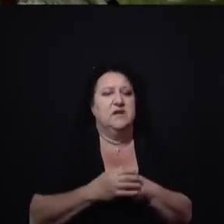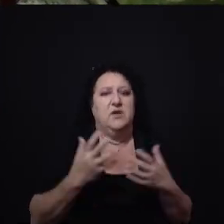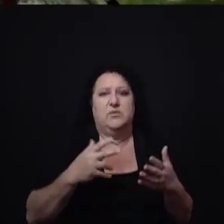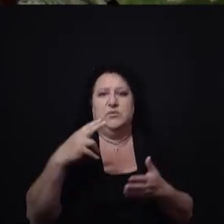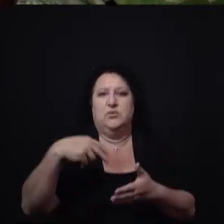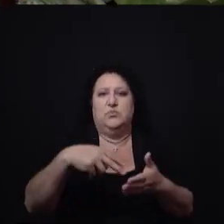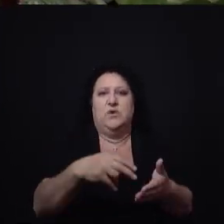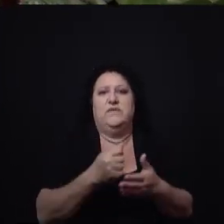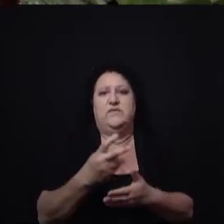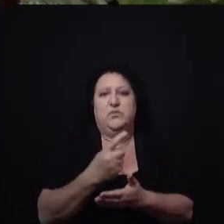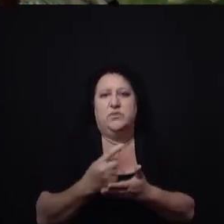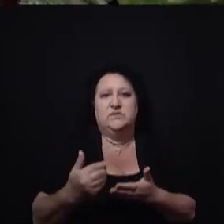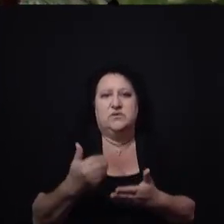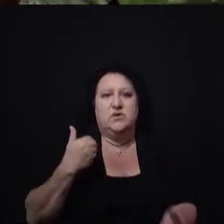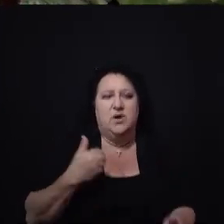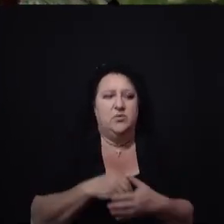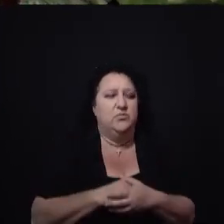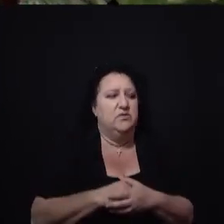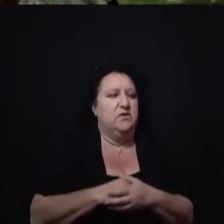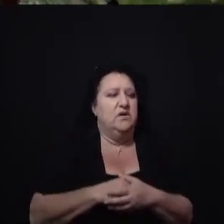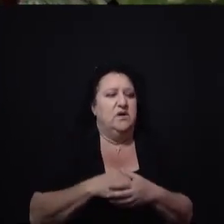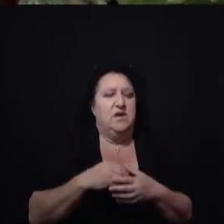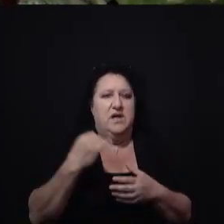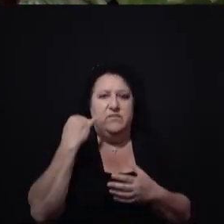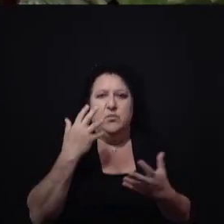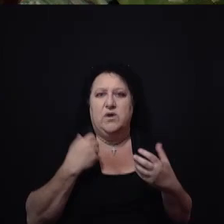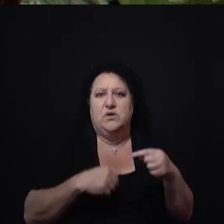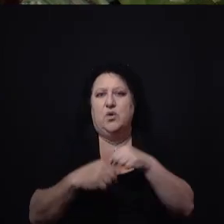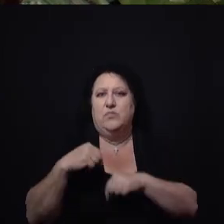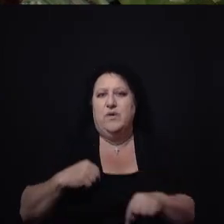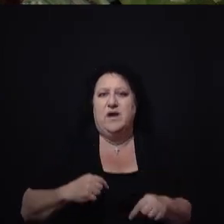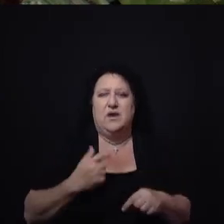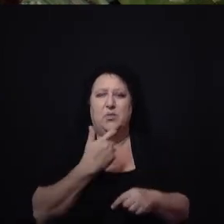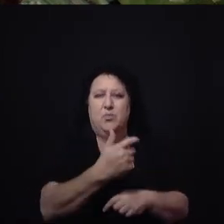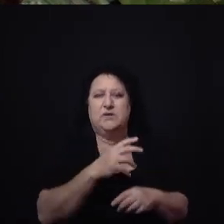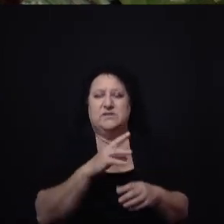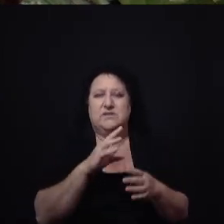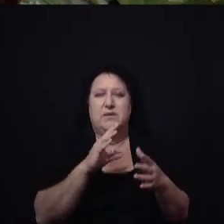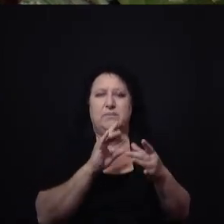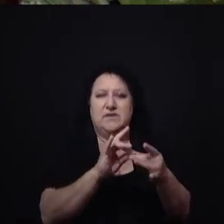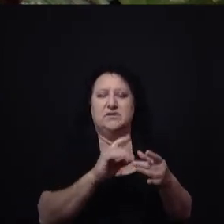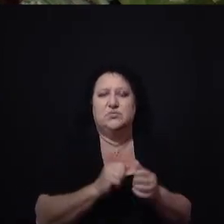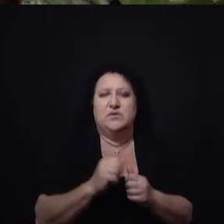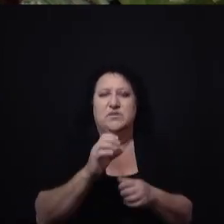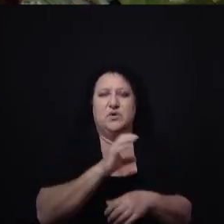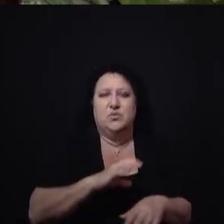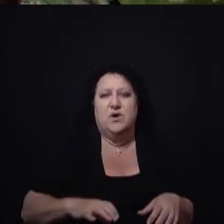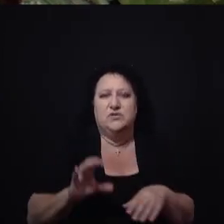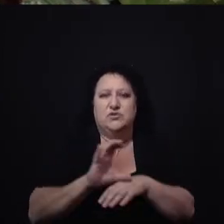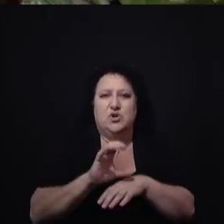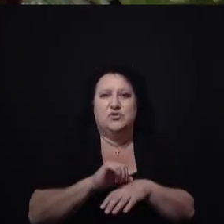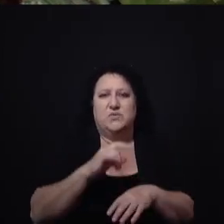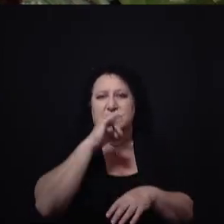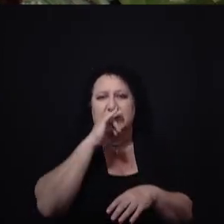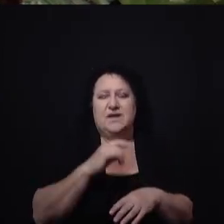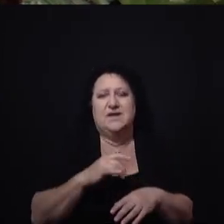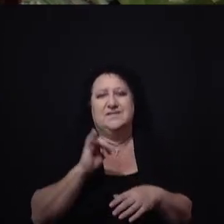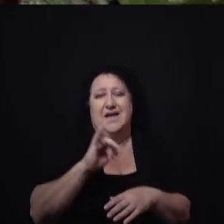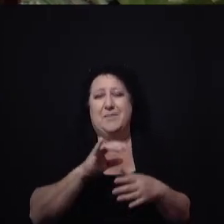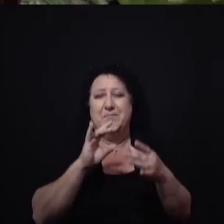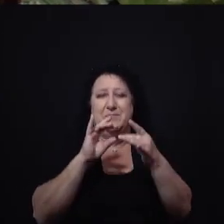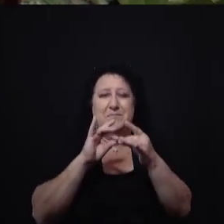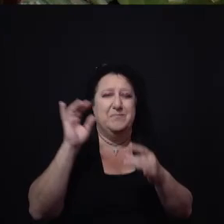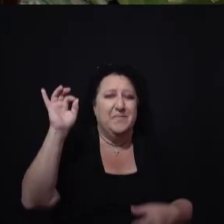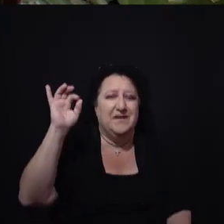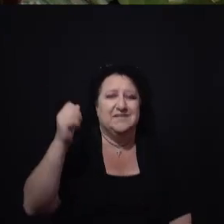you remember if you were with us, if you weren't, go back and watch that message where the kids, our Christchurch kids, helped me 2 weeks ago. It was amazing. We built